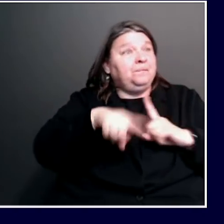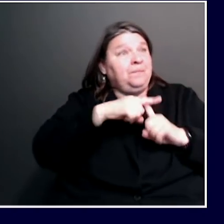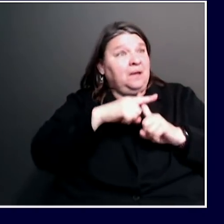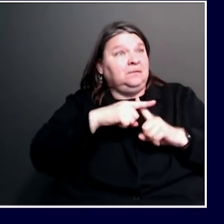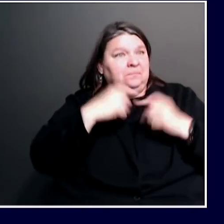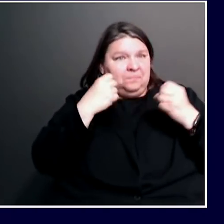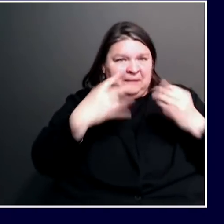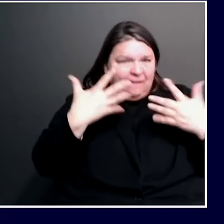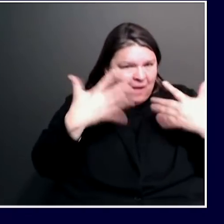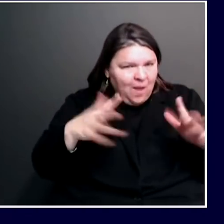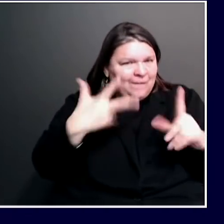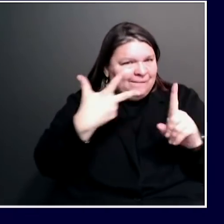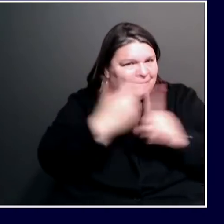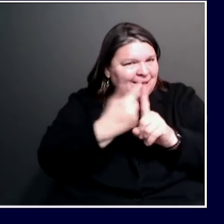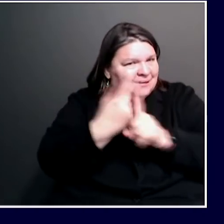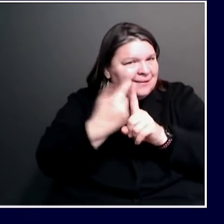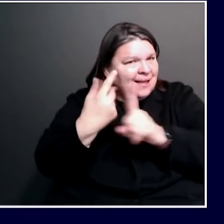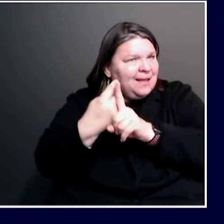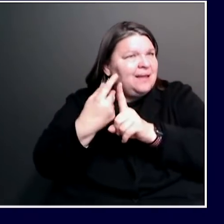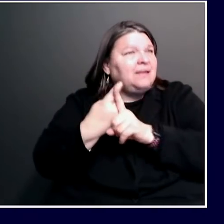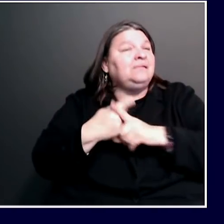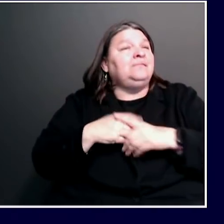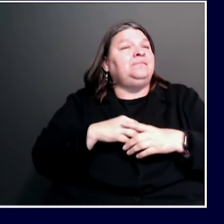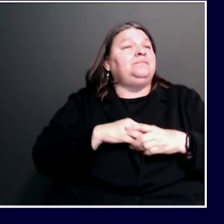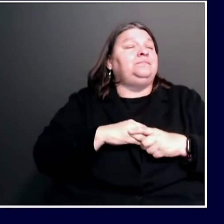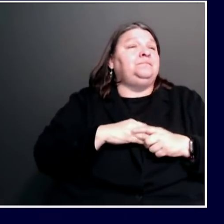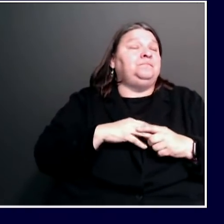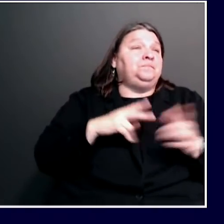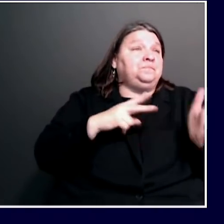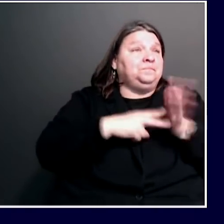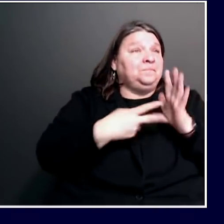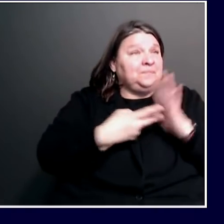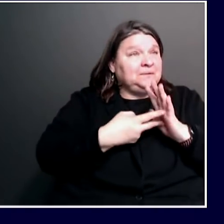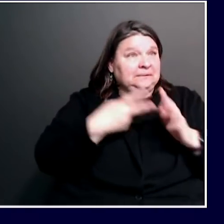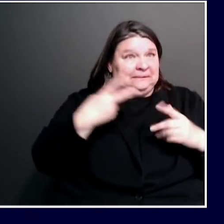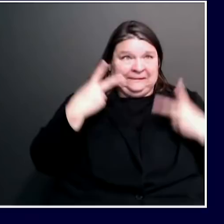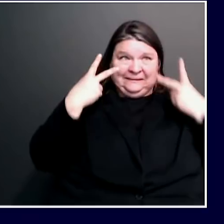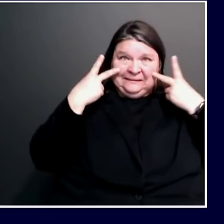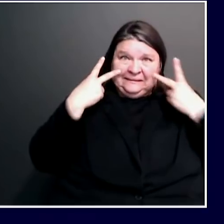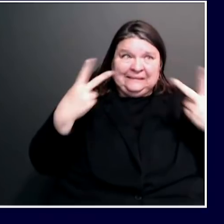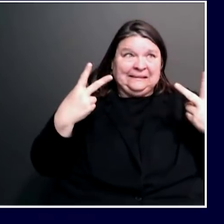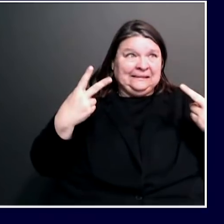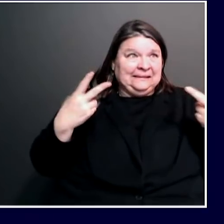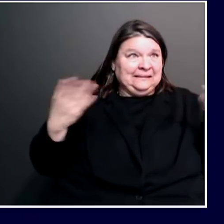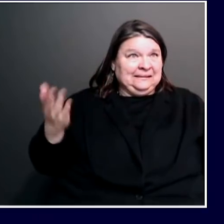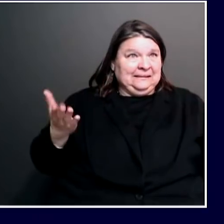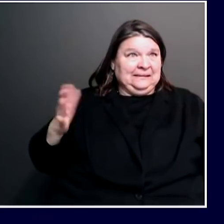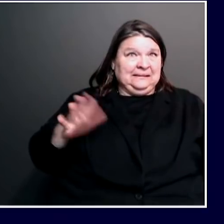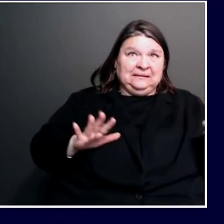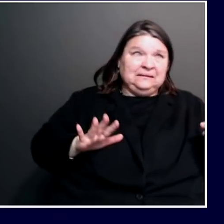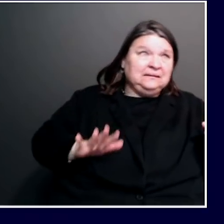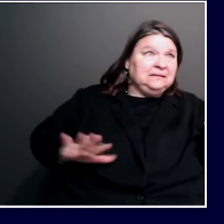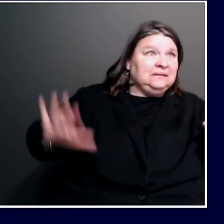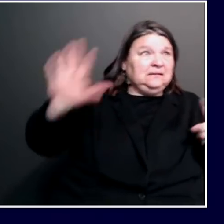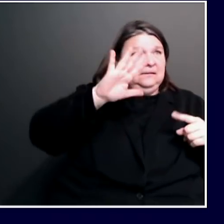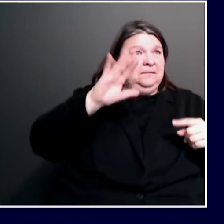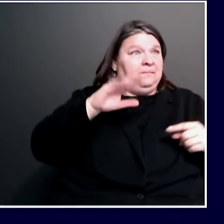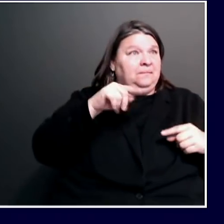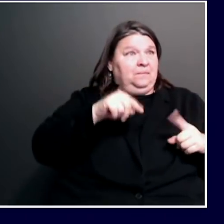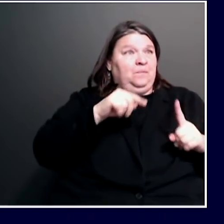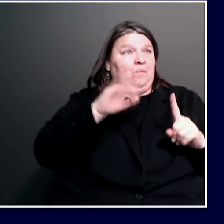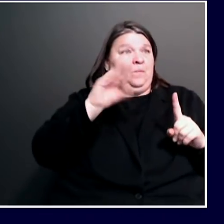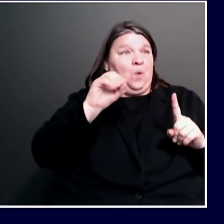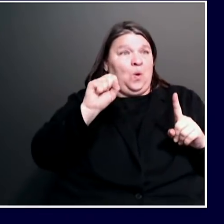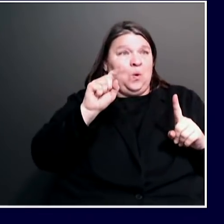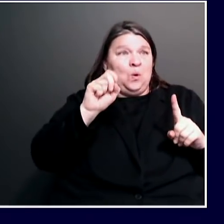are robust, suggest, coupled with the data showing that a second booster doesn't really add too much on top